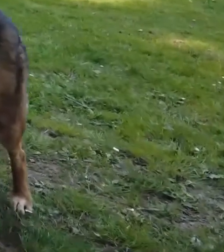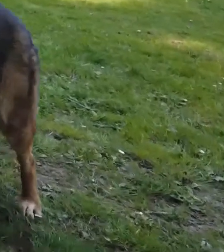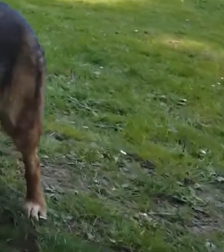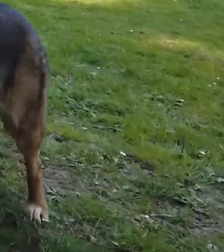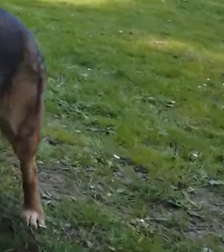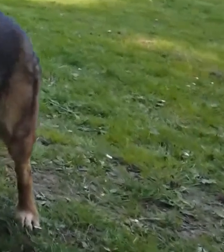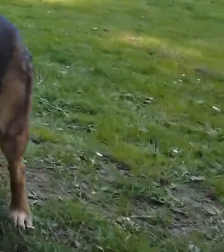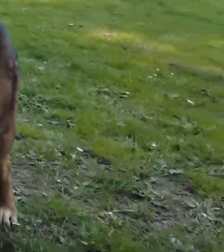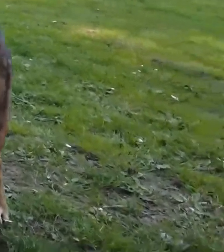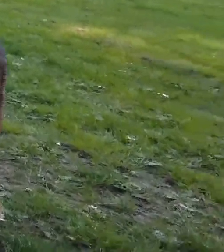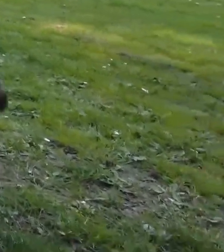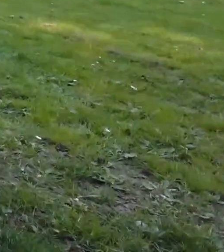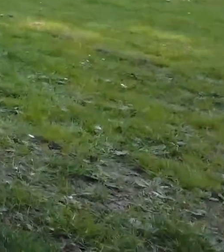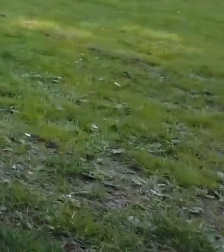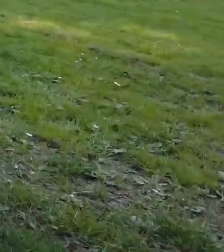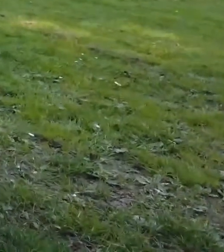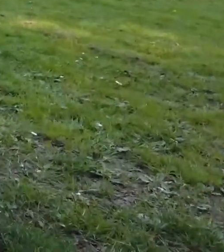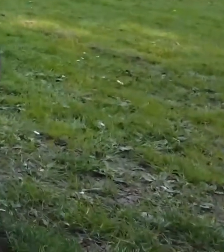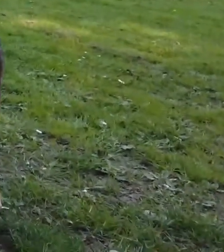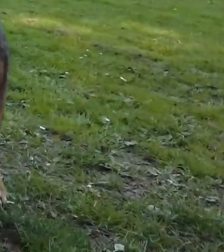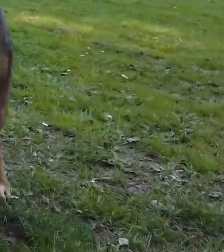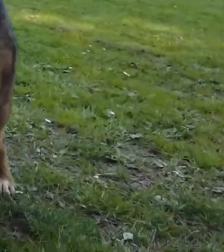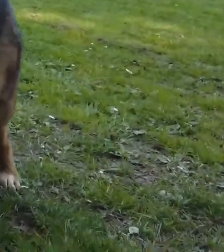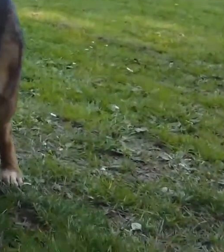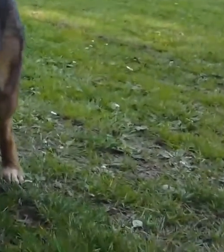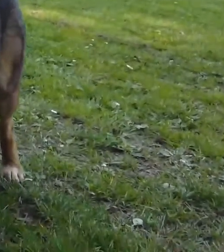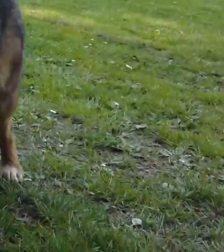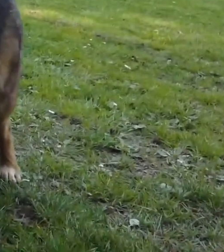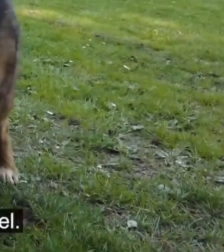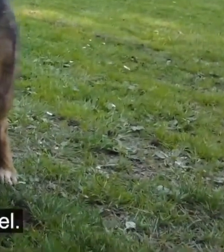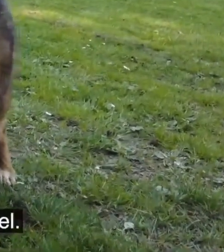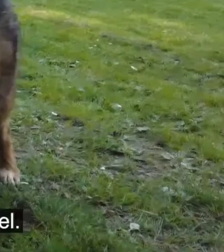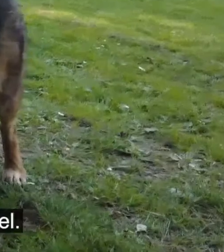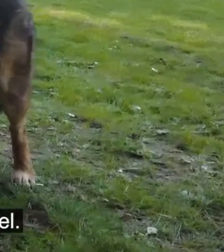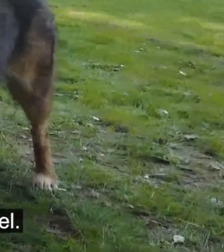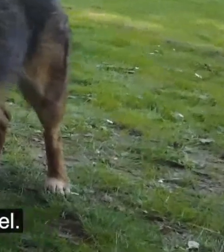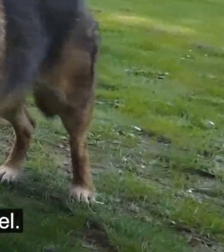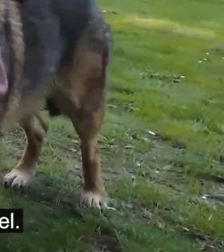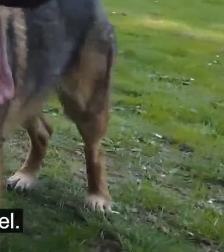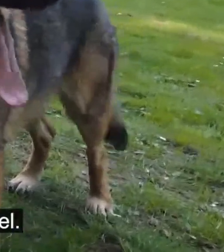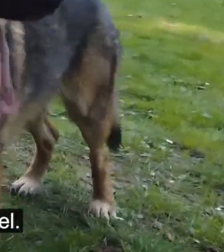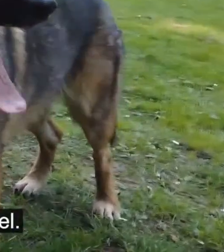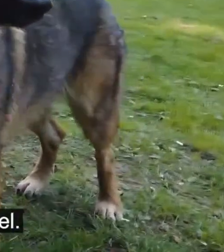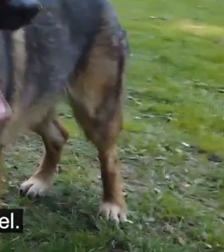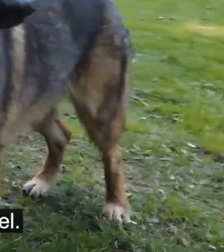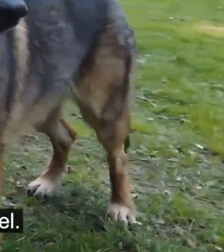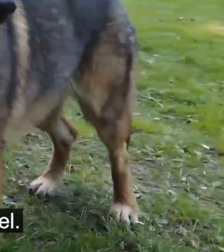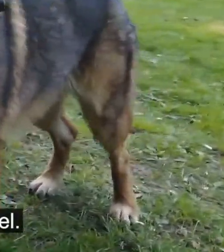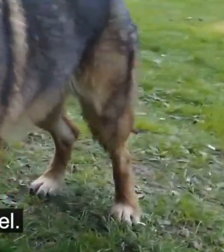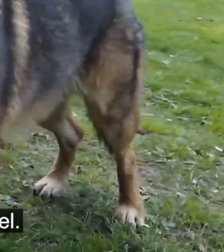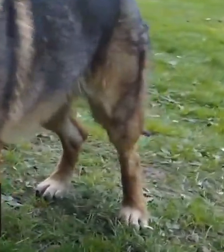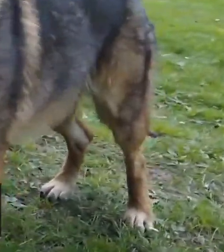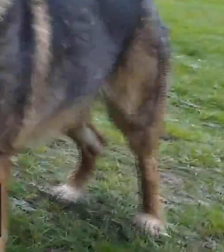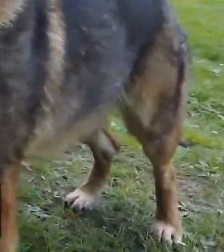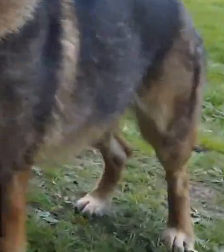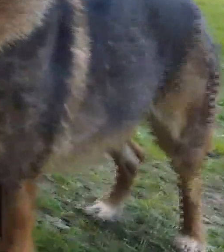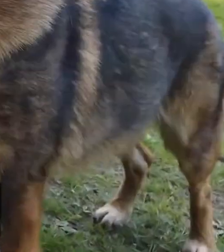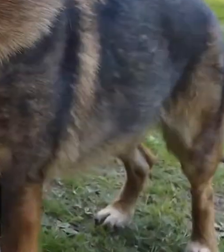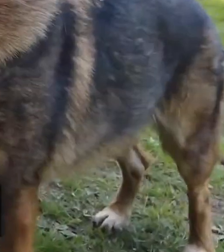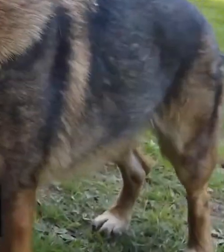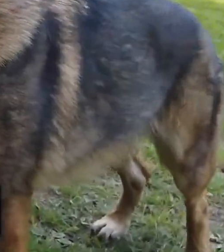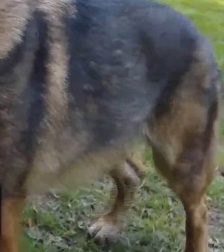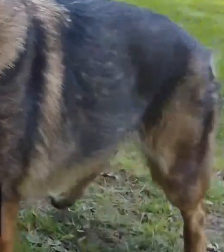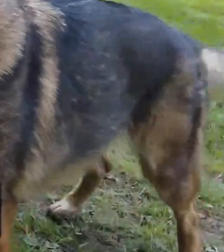get up in the morning, I'll let Sina out into the garden because she lives outside in her kennel. We